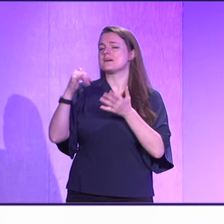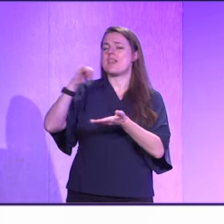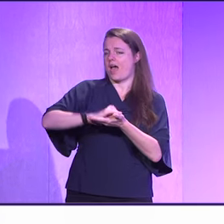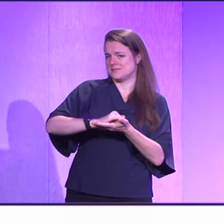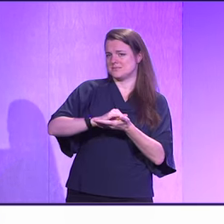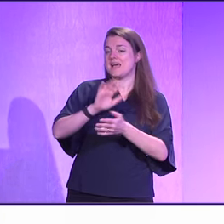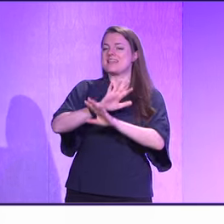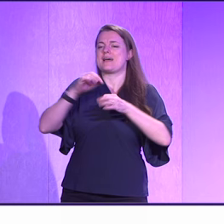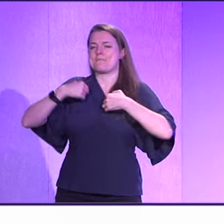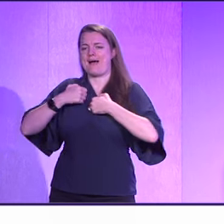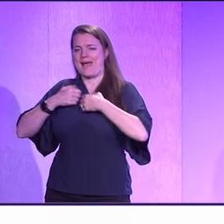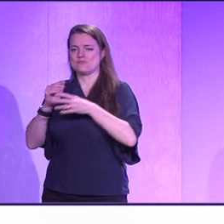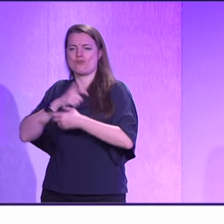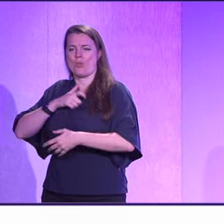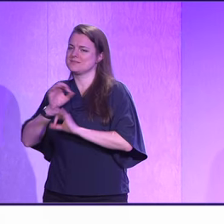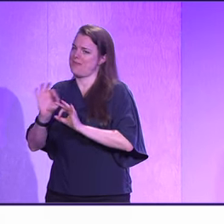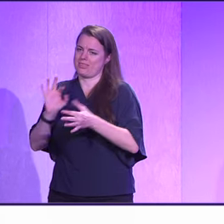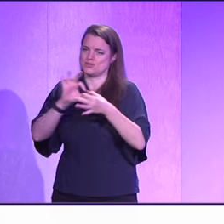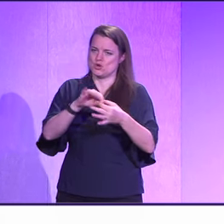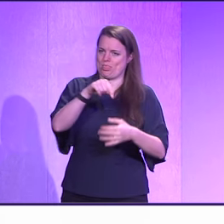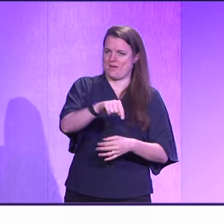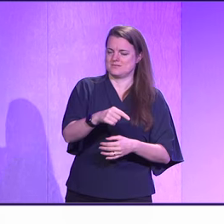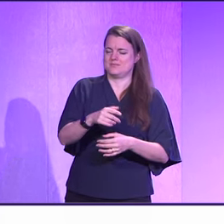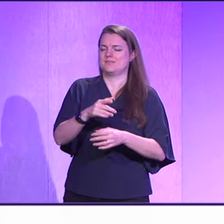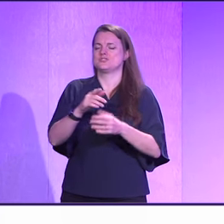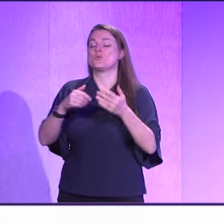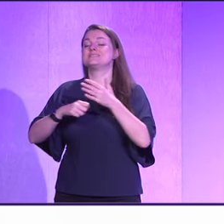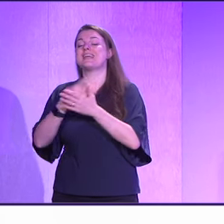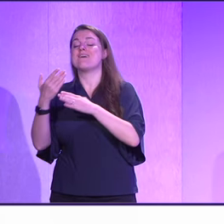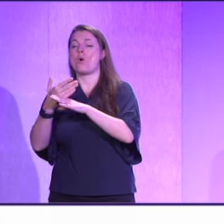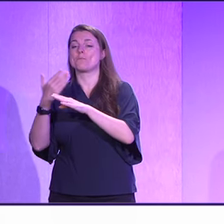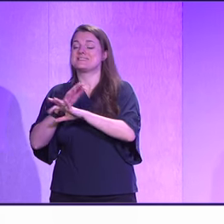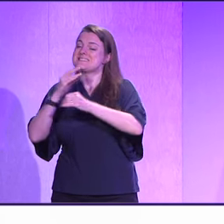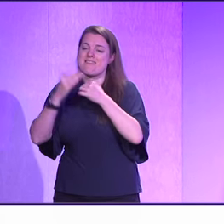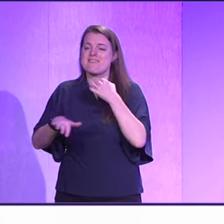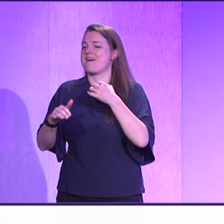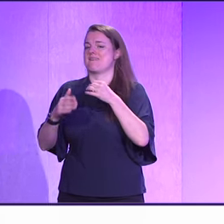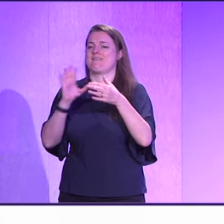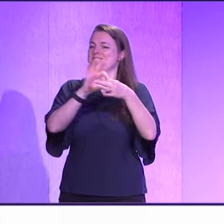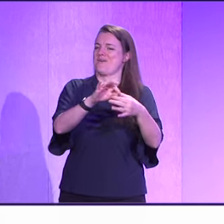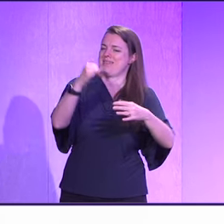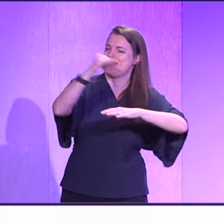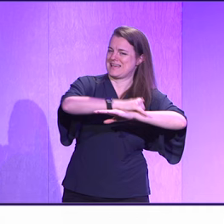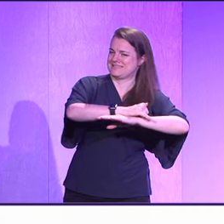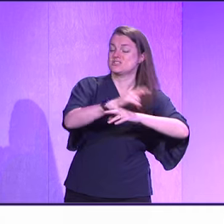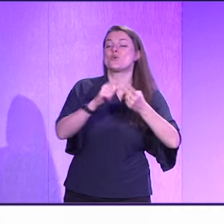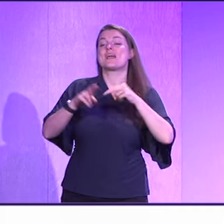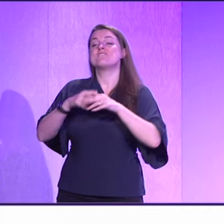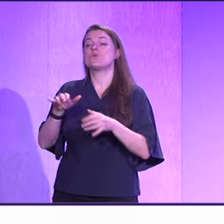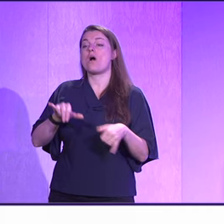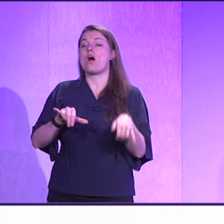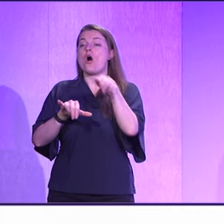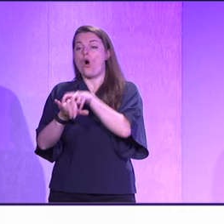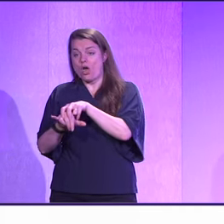it'll be a river, but they will always land. That's fully in the pilot's control. There's nothing to do with DevOps and cloud and landing, okay? So you're safe, as long as you're on the